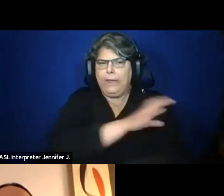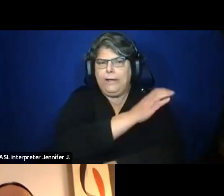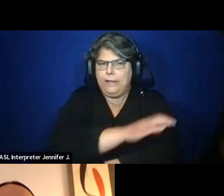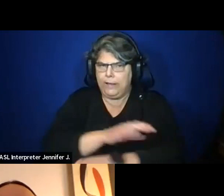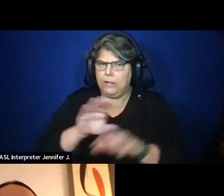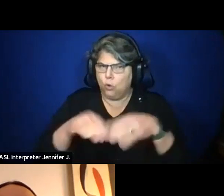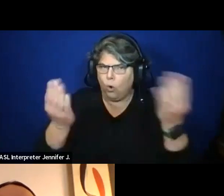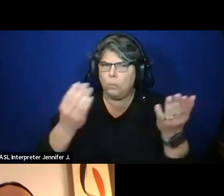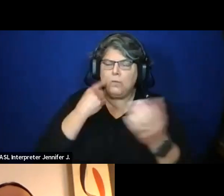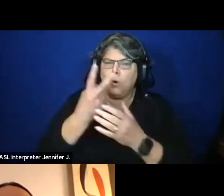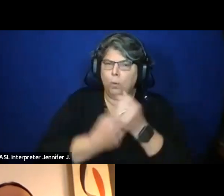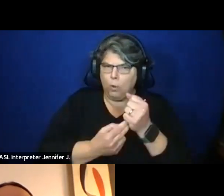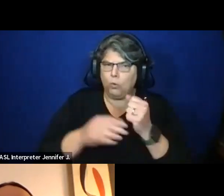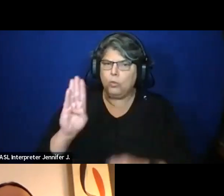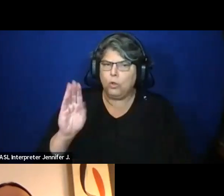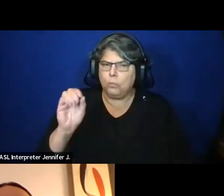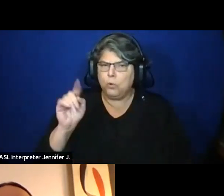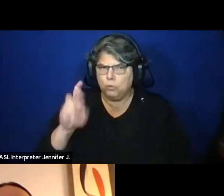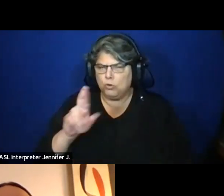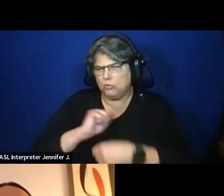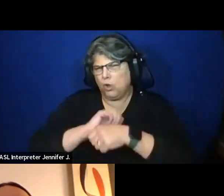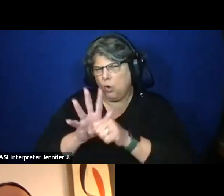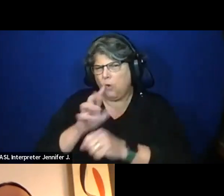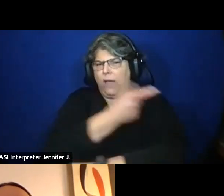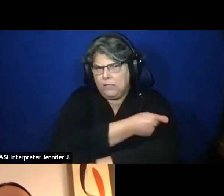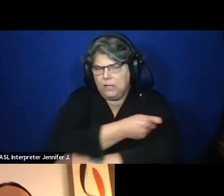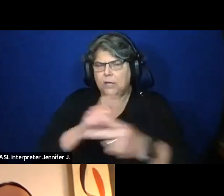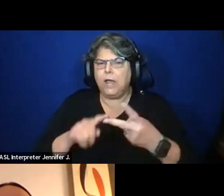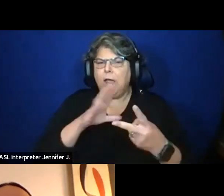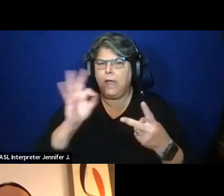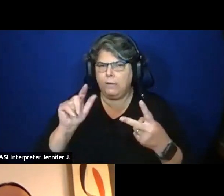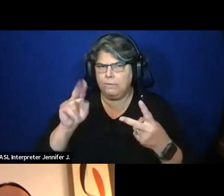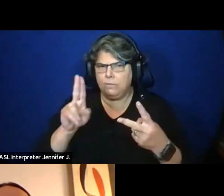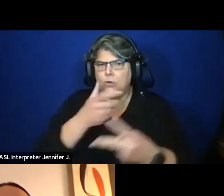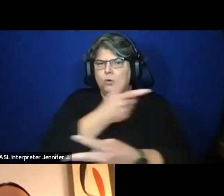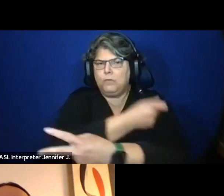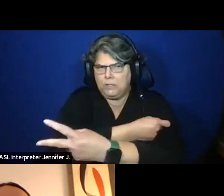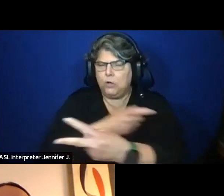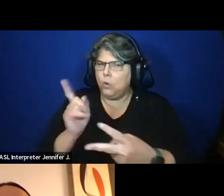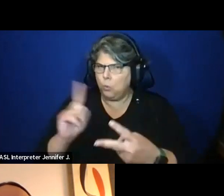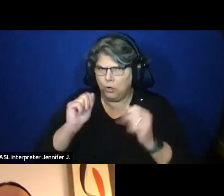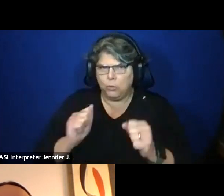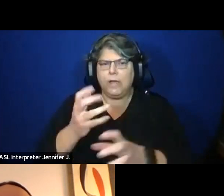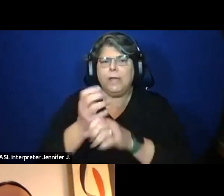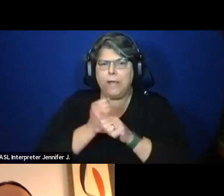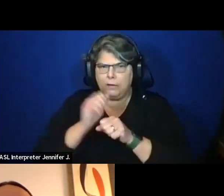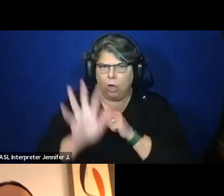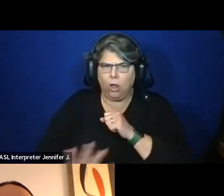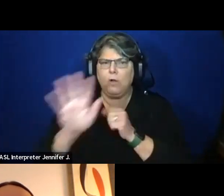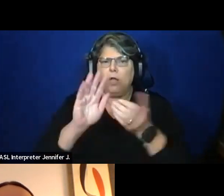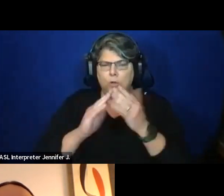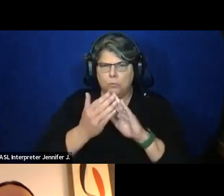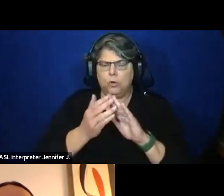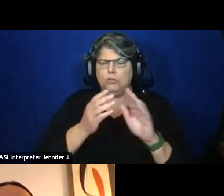the boosters, the COVID vaccines, and for flu vaccine, where those are available in the community. So please check that out. That's